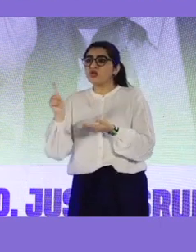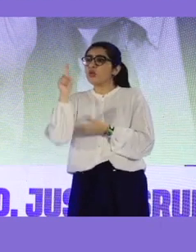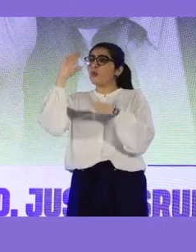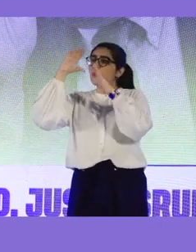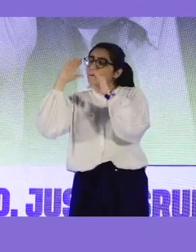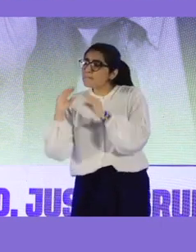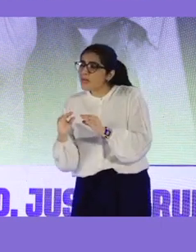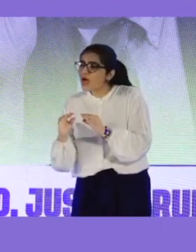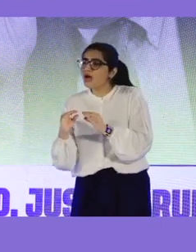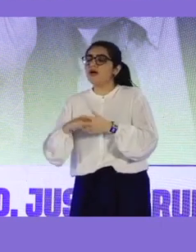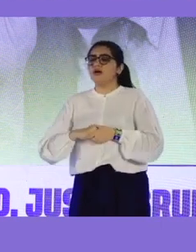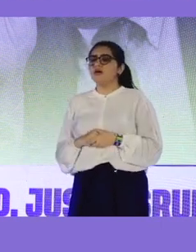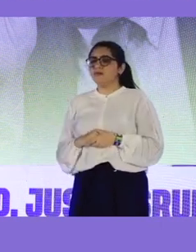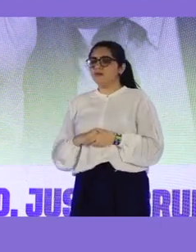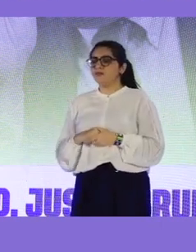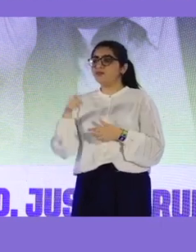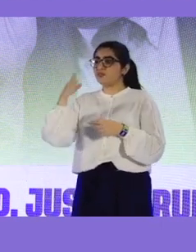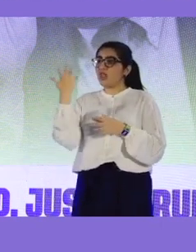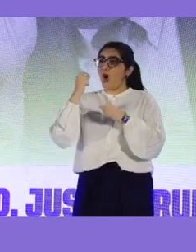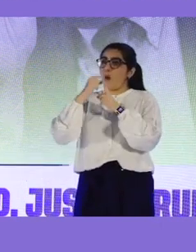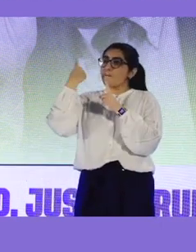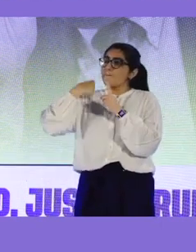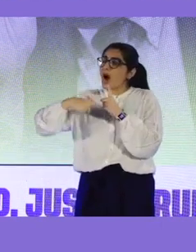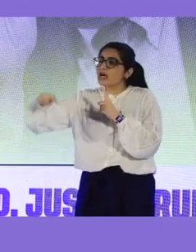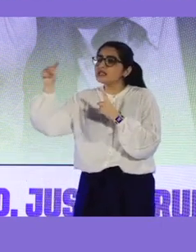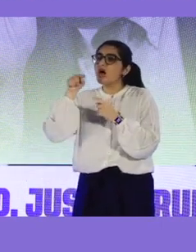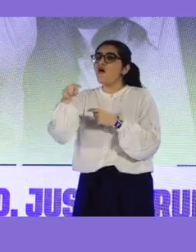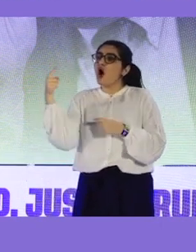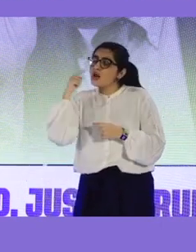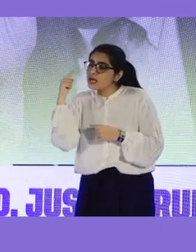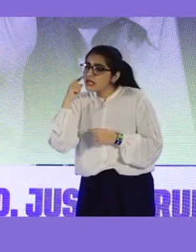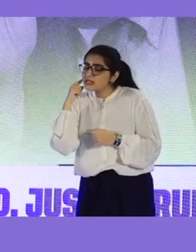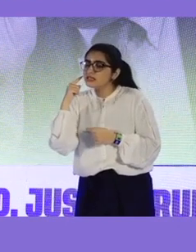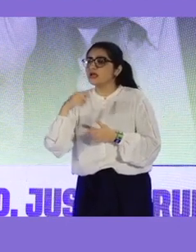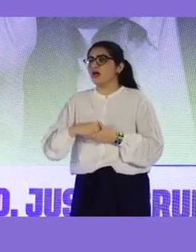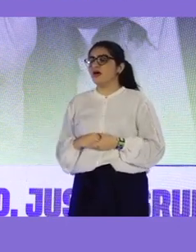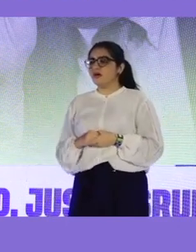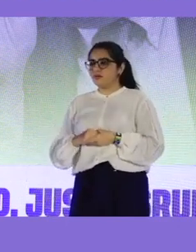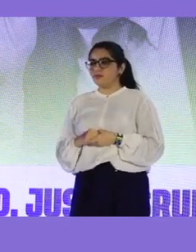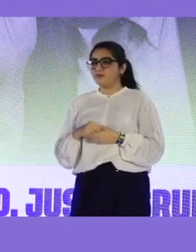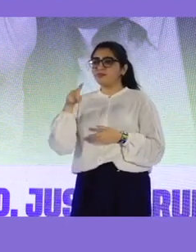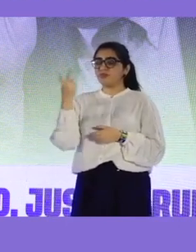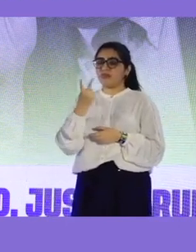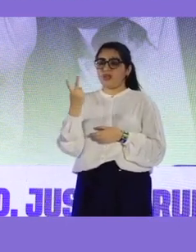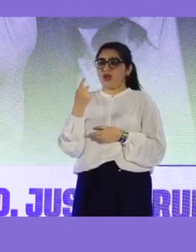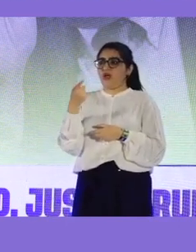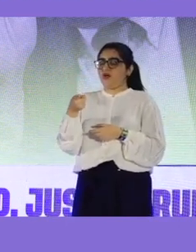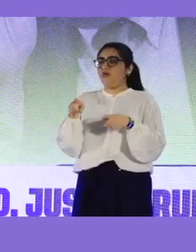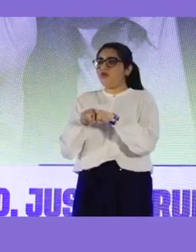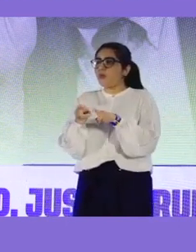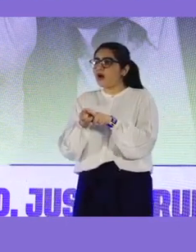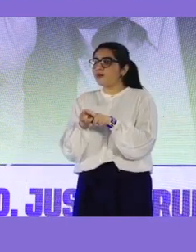We had these 81 consultations across the country, just listening in. By our estimation, we spoke to, in one way or the other,